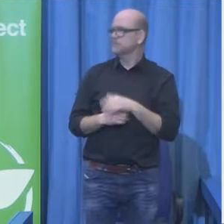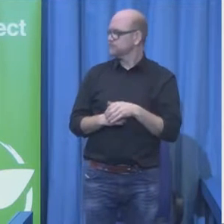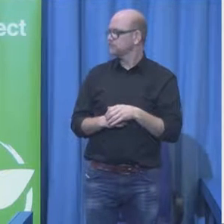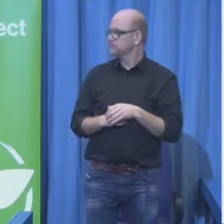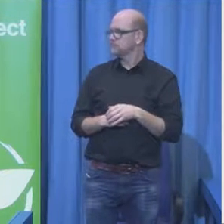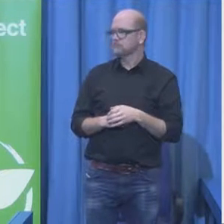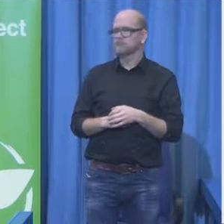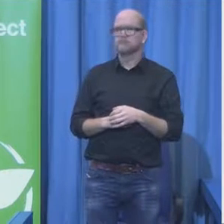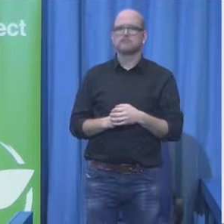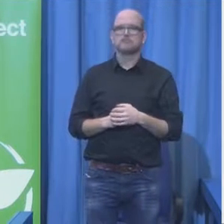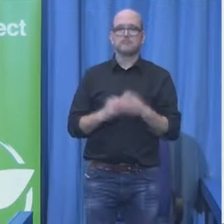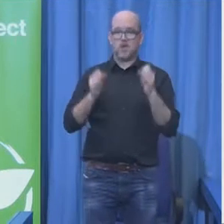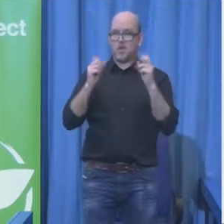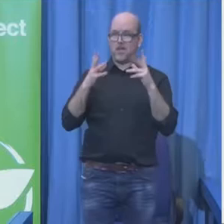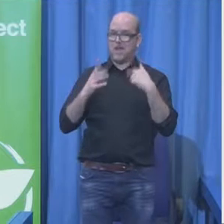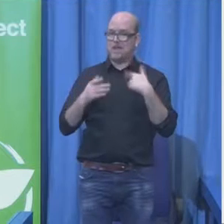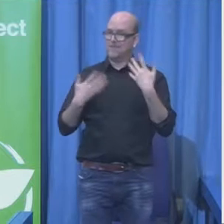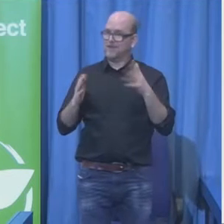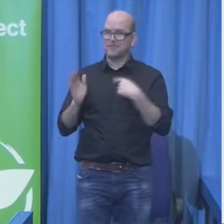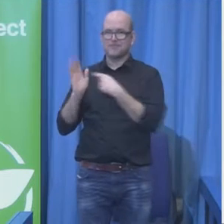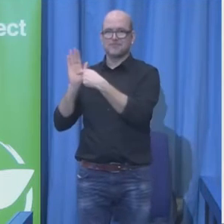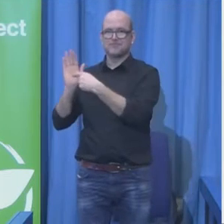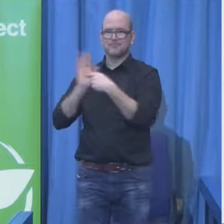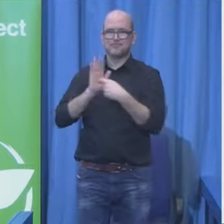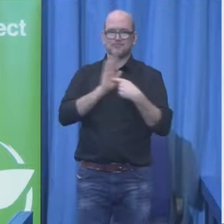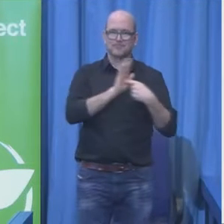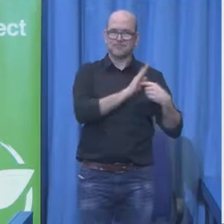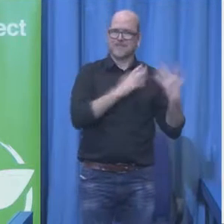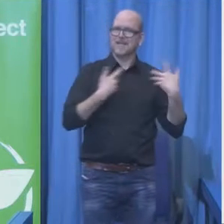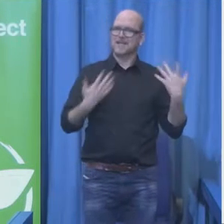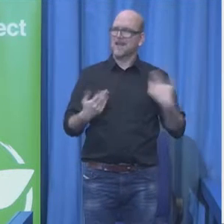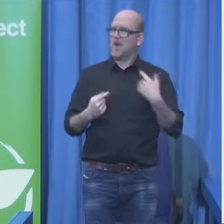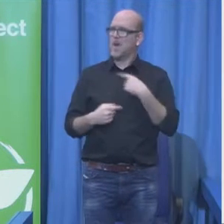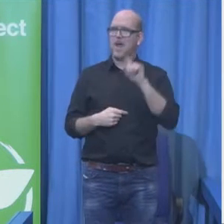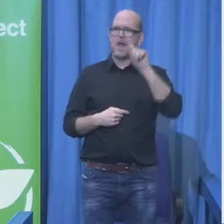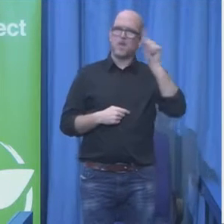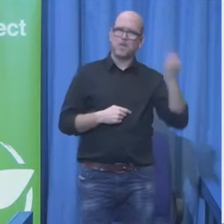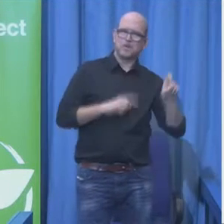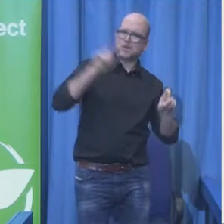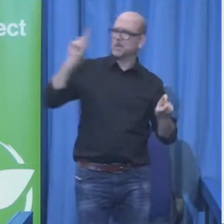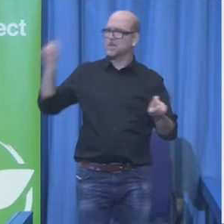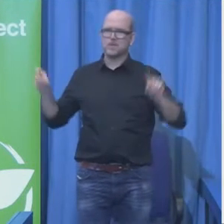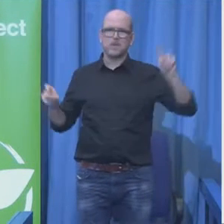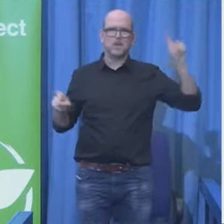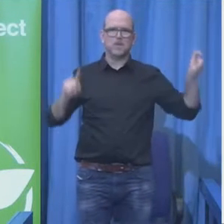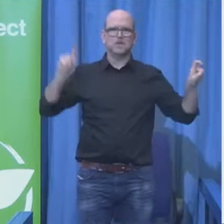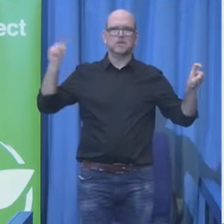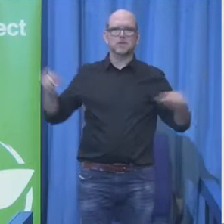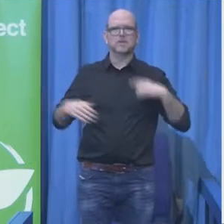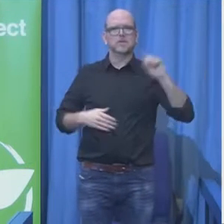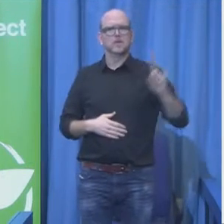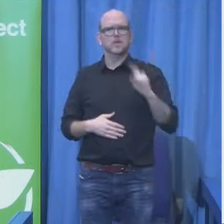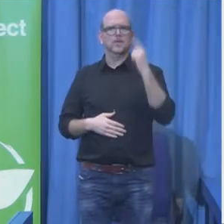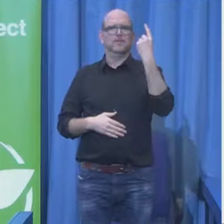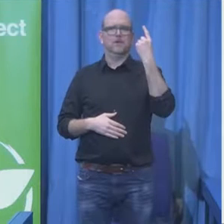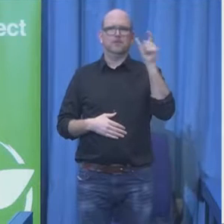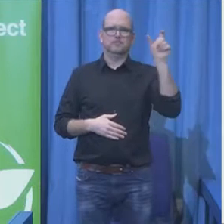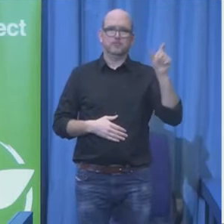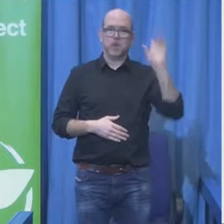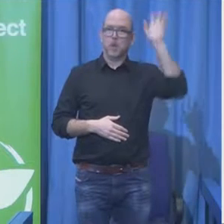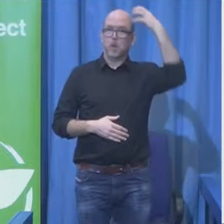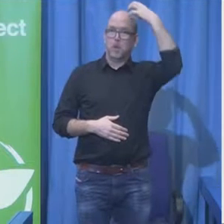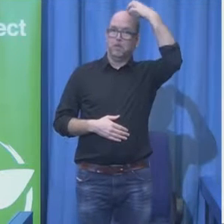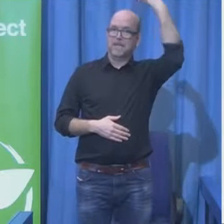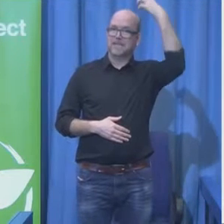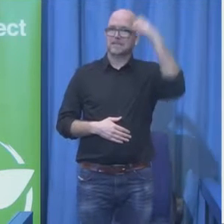the questions in that exact order. So Prince Mired, I will start with you.